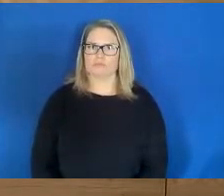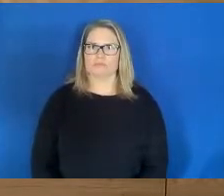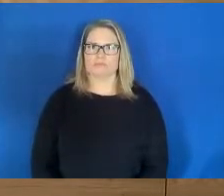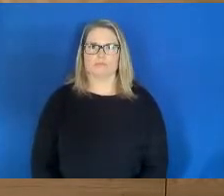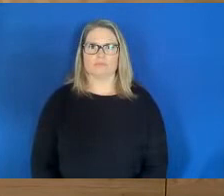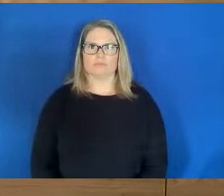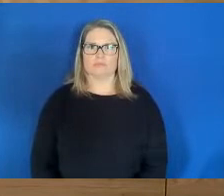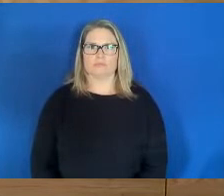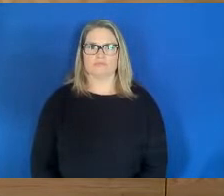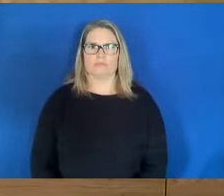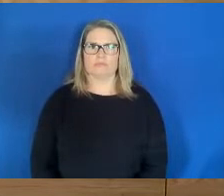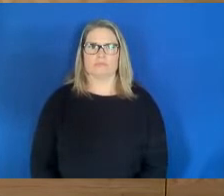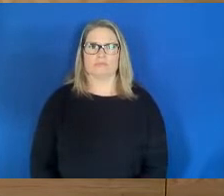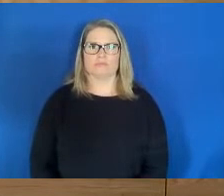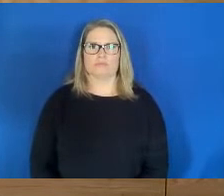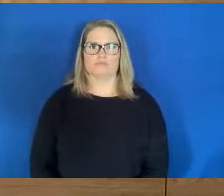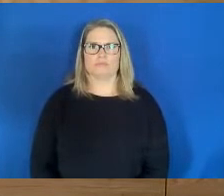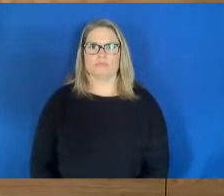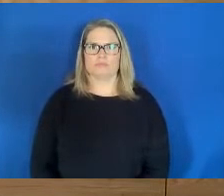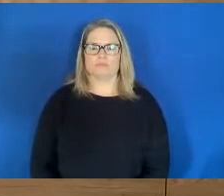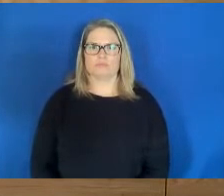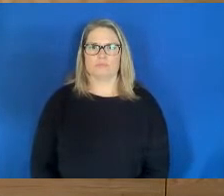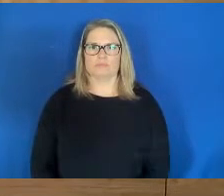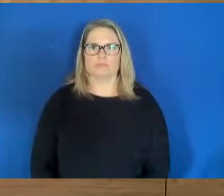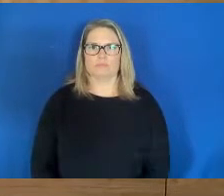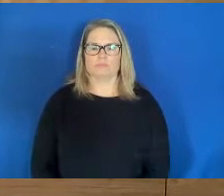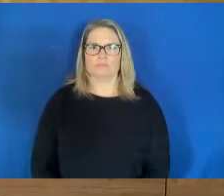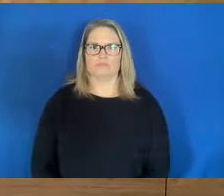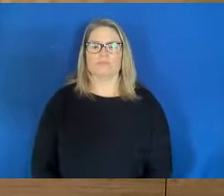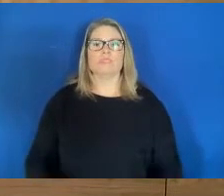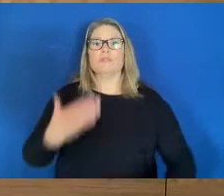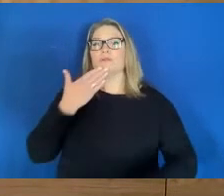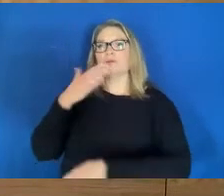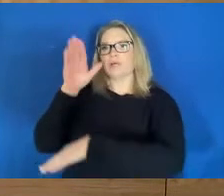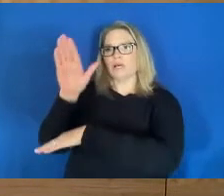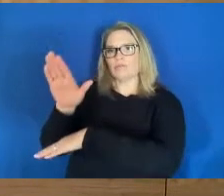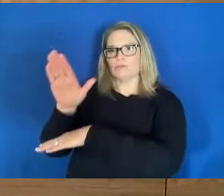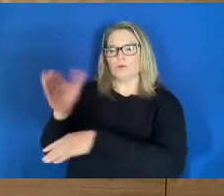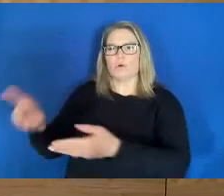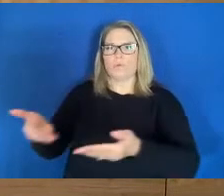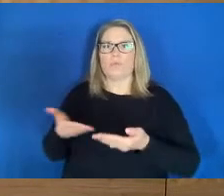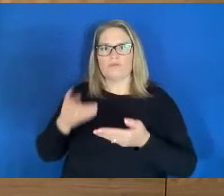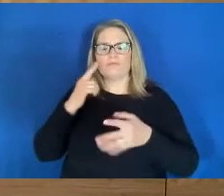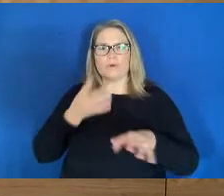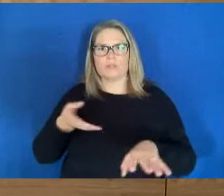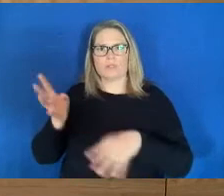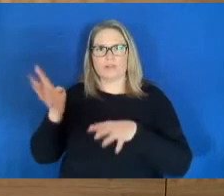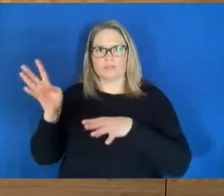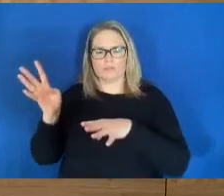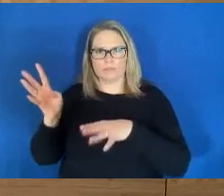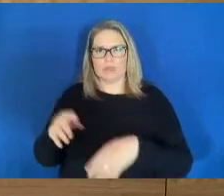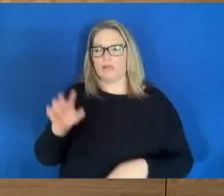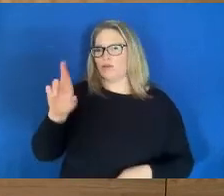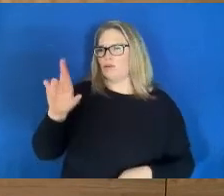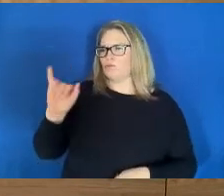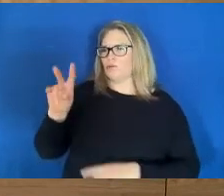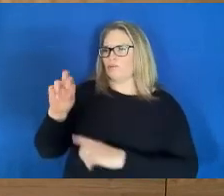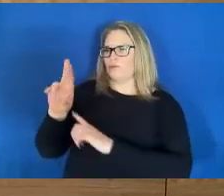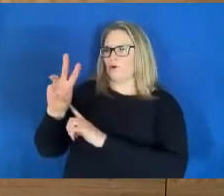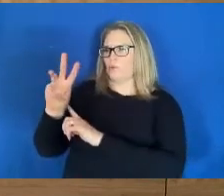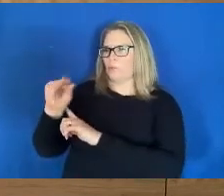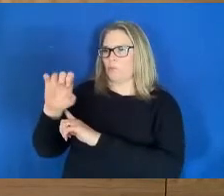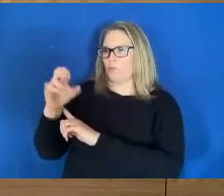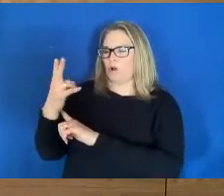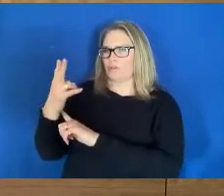Good afternoon, everyone, and welcome to the launch of Riverwatch 2023. Bon après-midi, tout le monde. Bienvenue au lancement. Good afternoon.